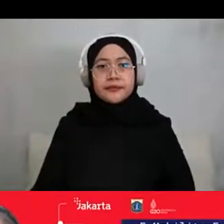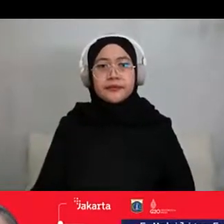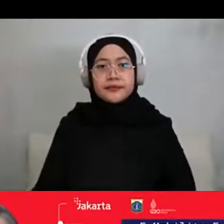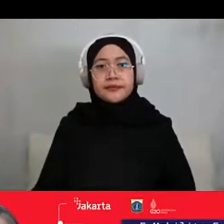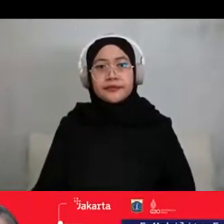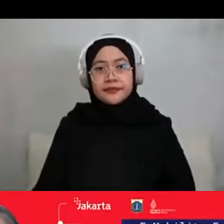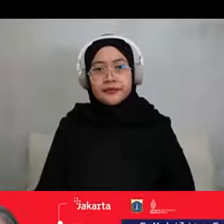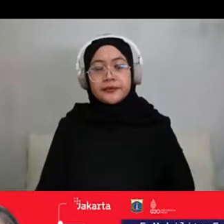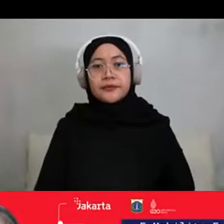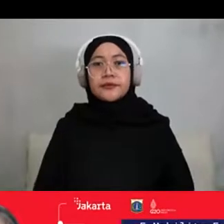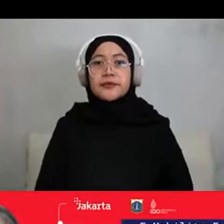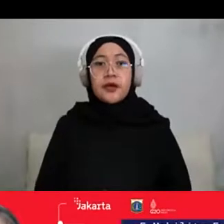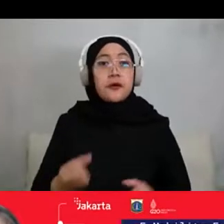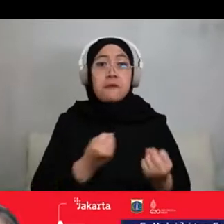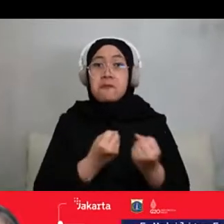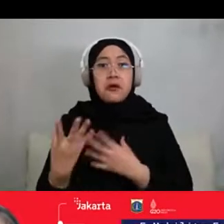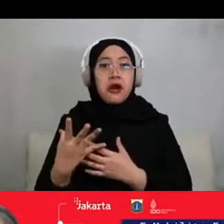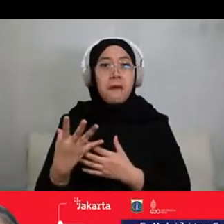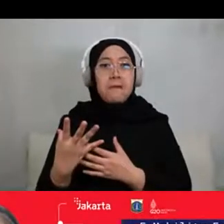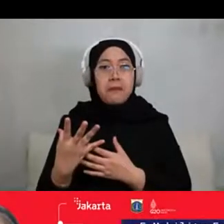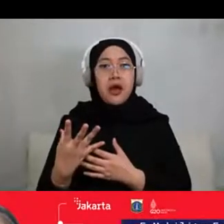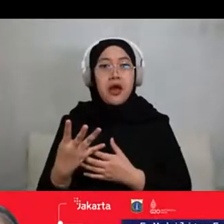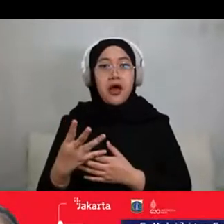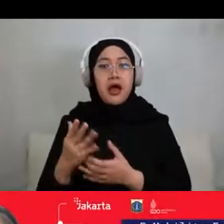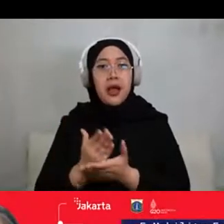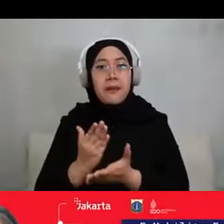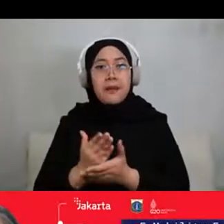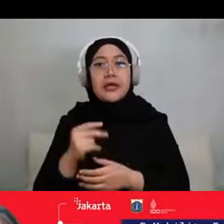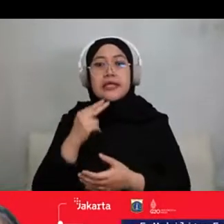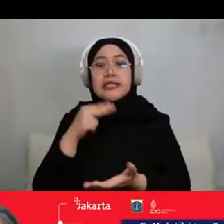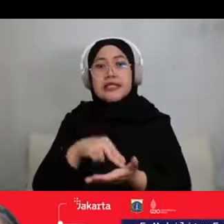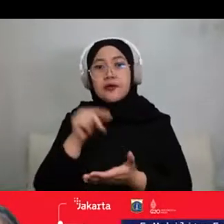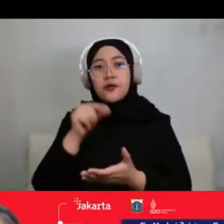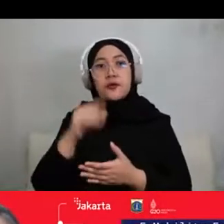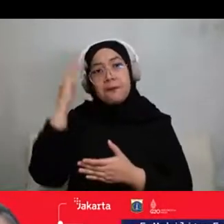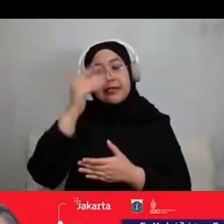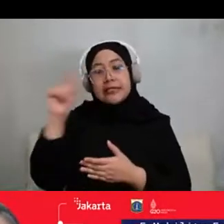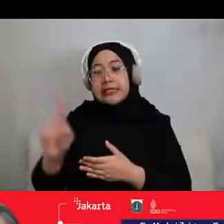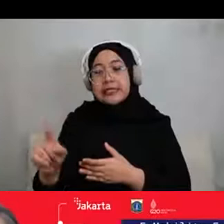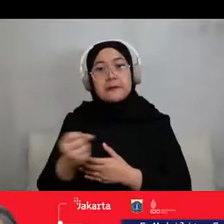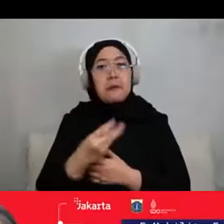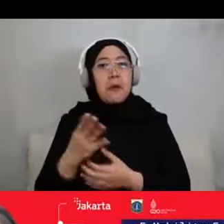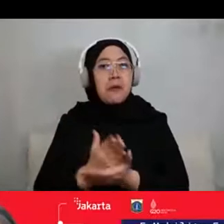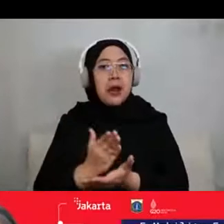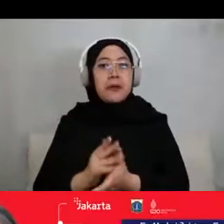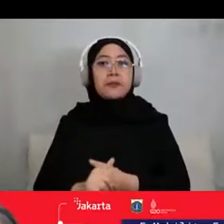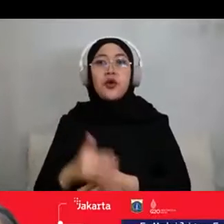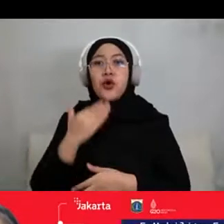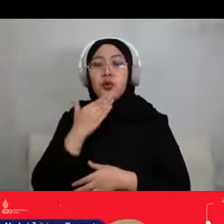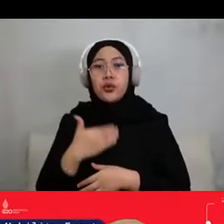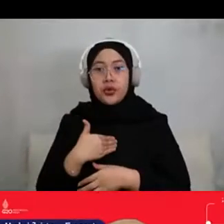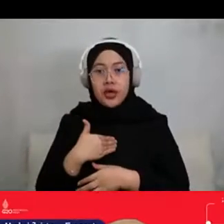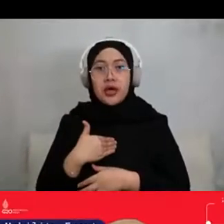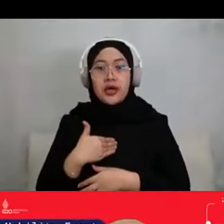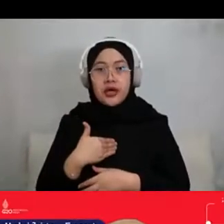can support the credit for EV buses. Yes, this is a good question. We have incorporated EV Trans Private Limited, which leases, which owns, or